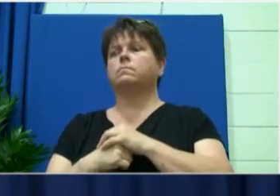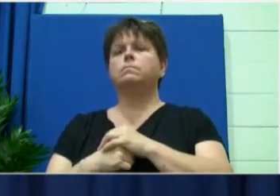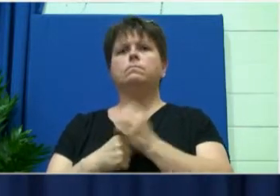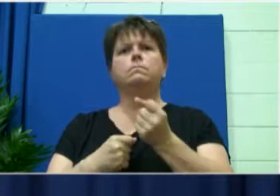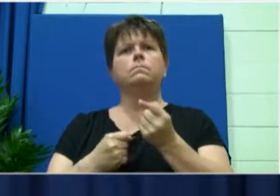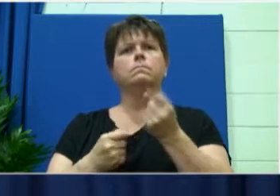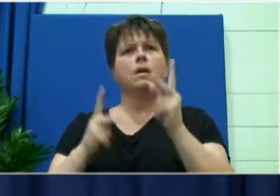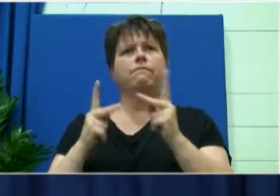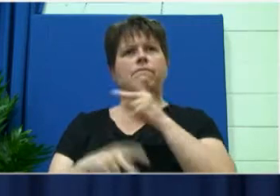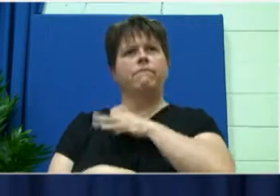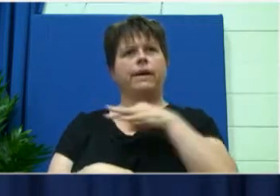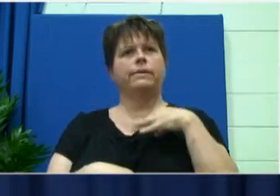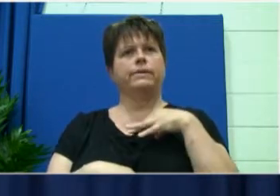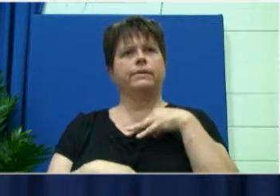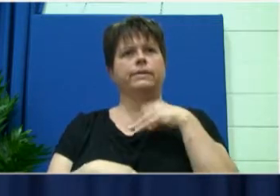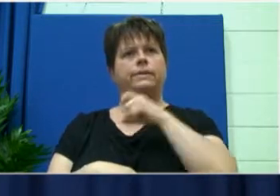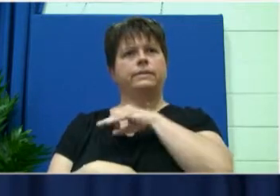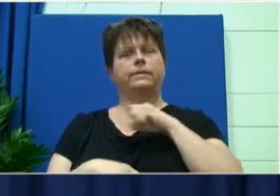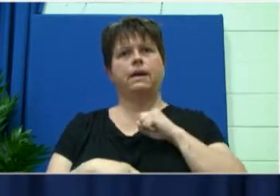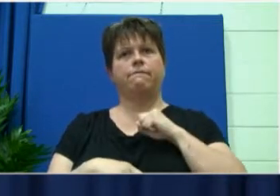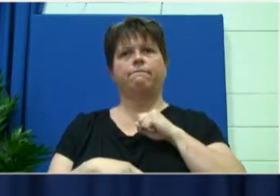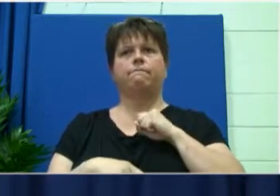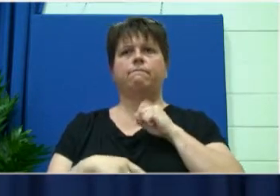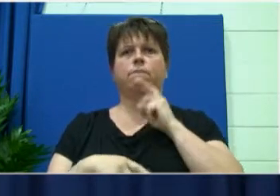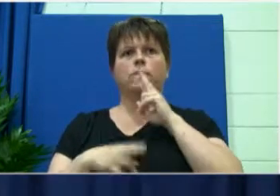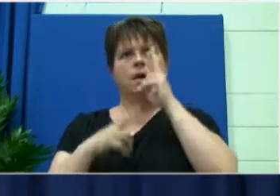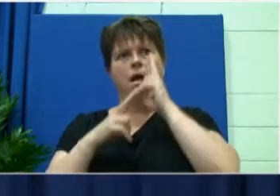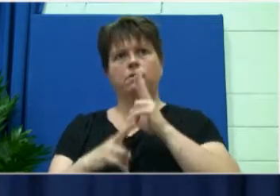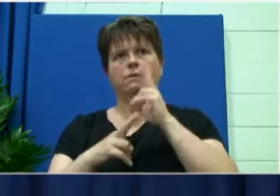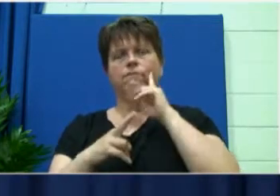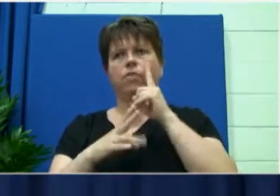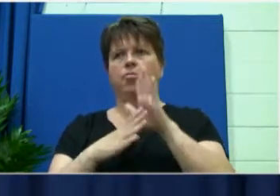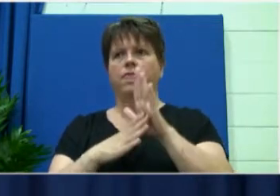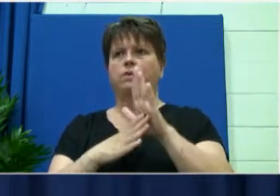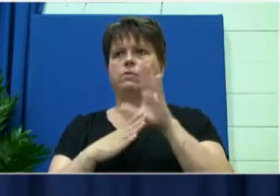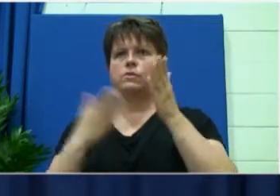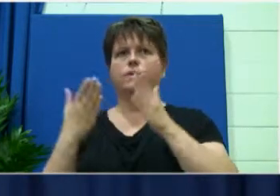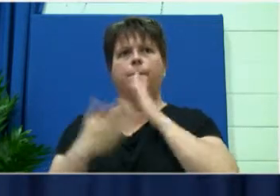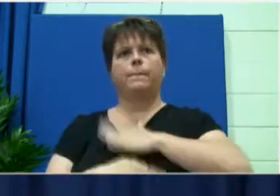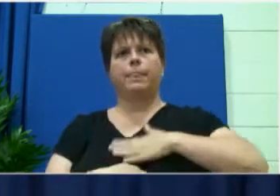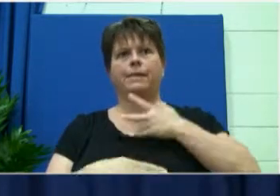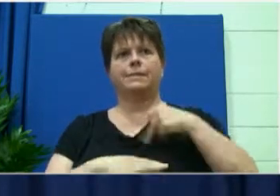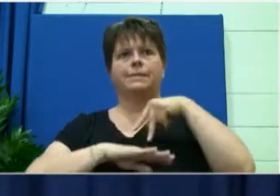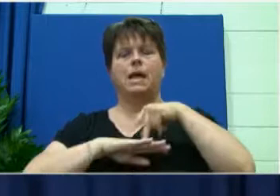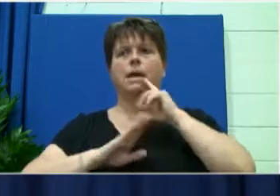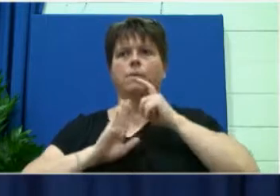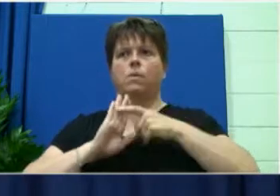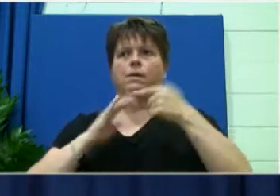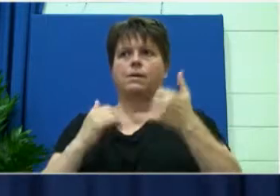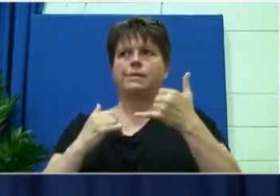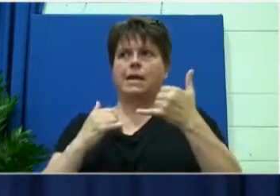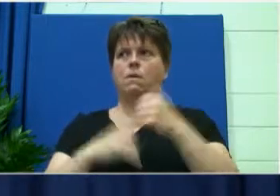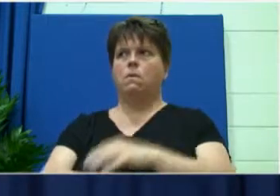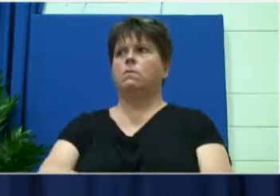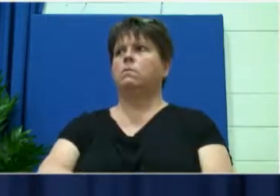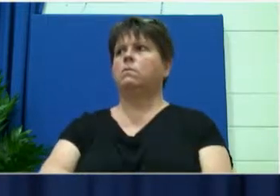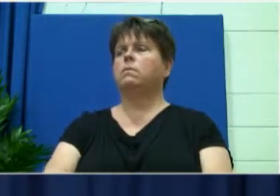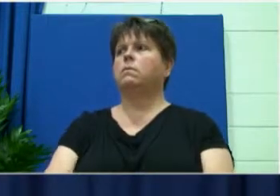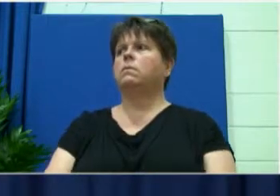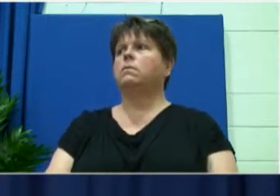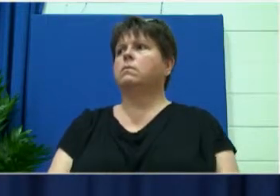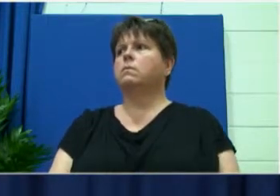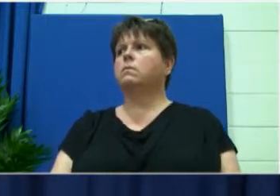Several faculty and staff members were recently honored for their service. I'd like to have them please stand and be recognized at this